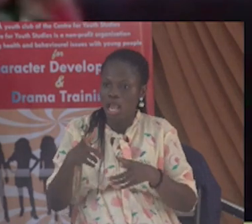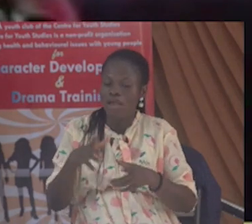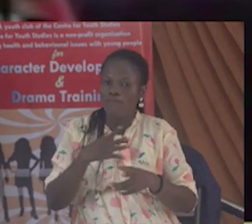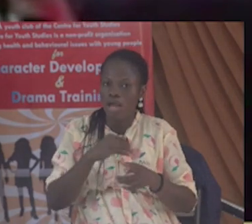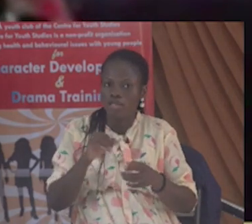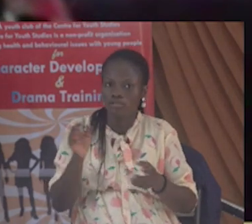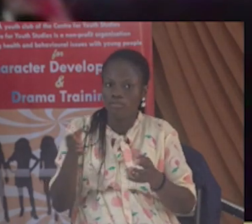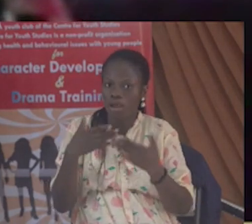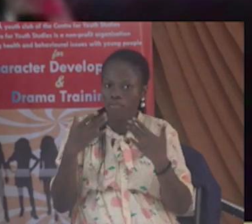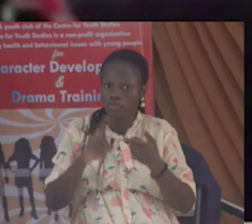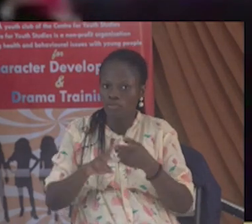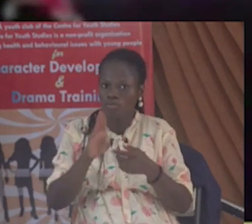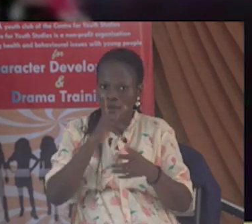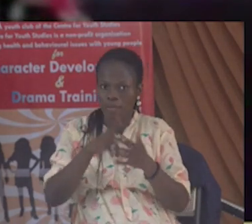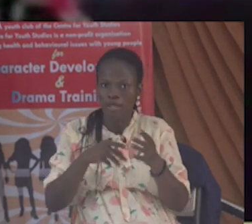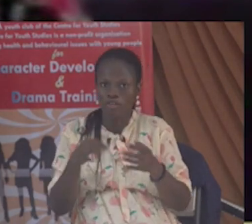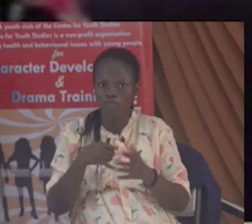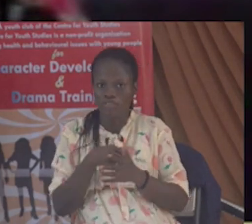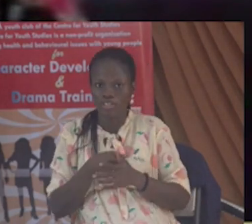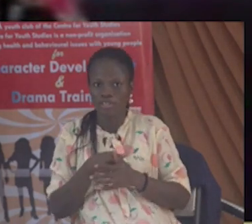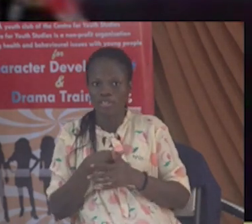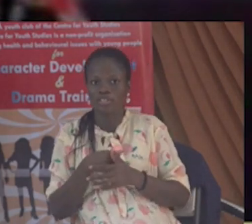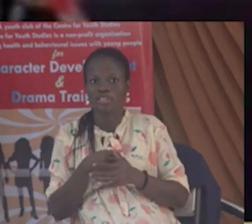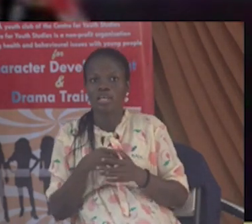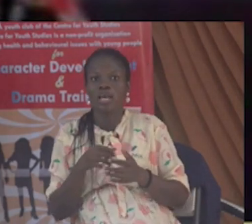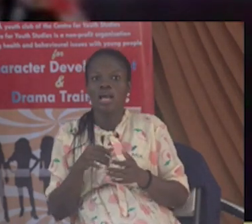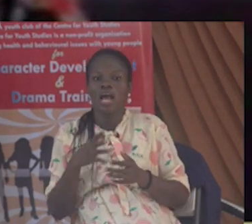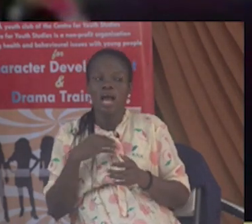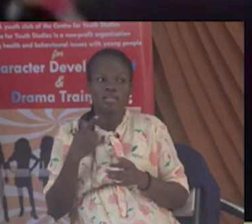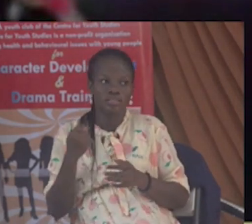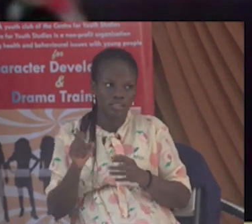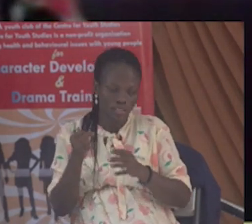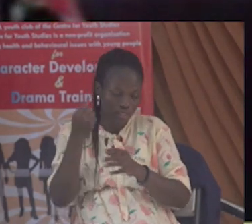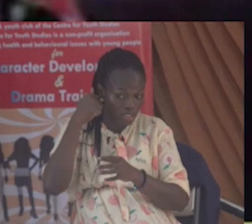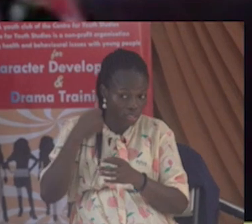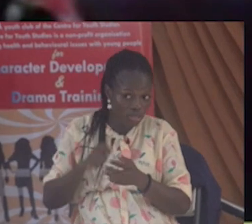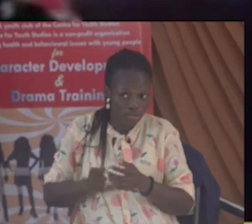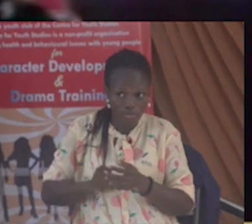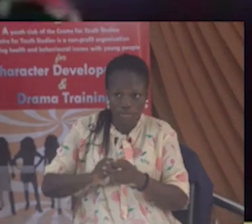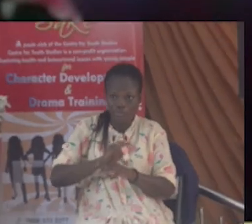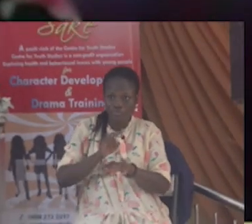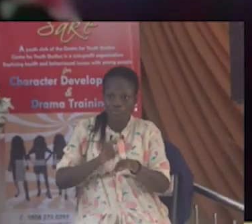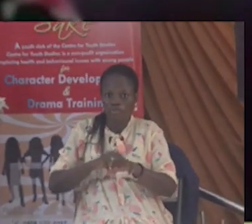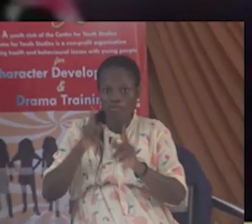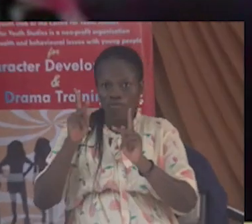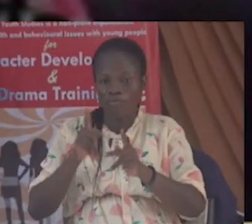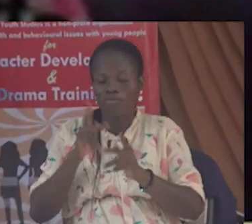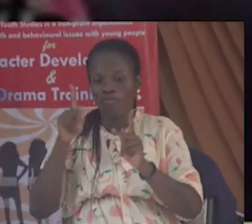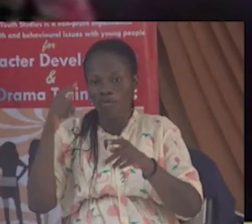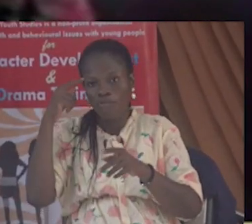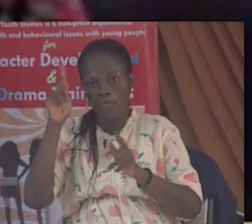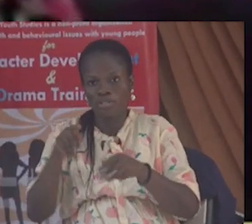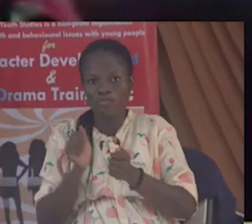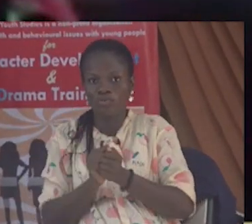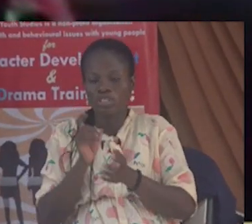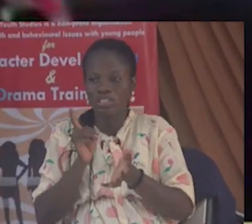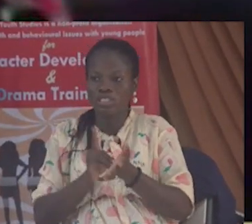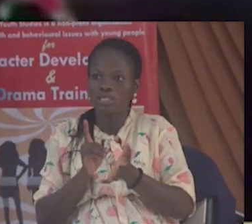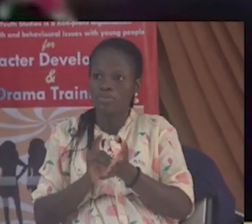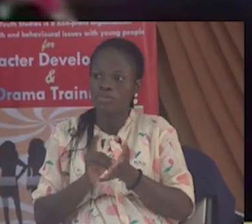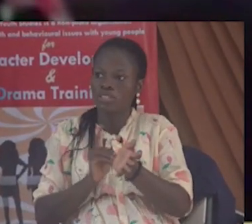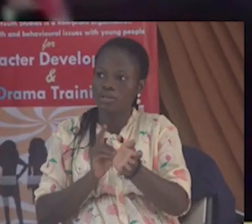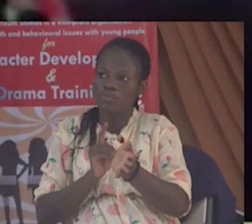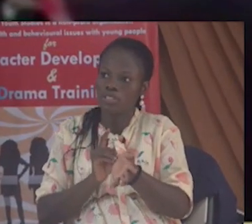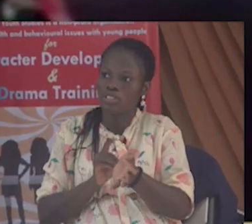it. I bring you warm greetings from the Executive Secretary, National Commission for Persons with Disabilities. We would have so much love